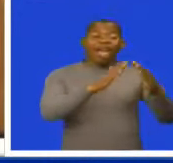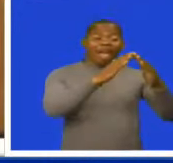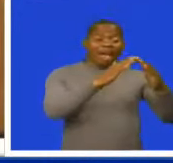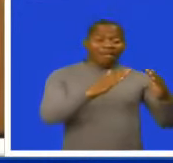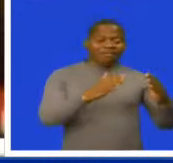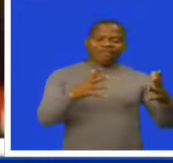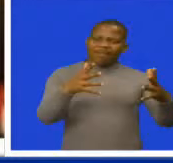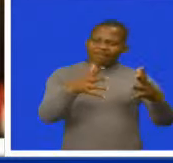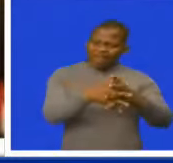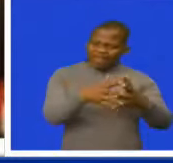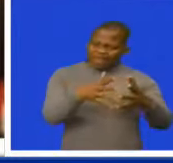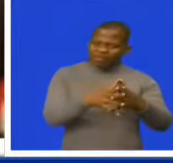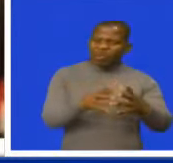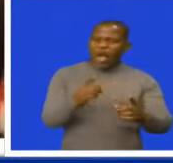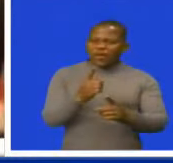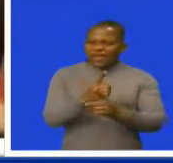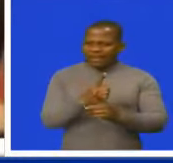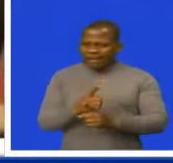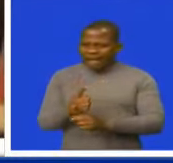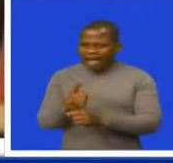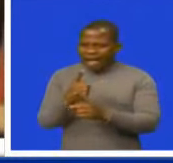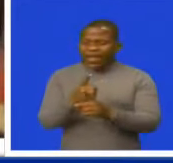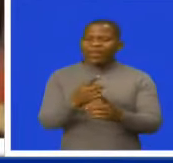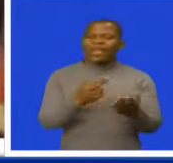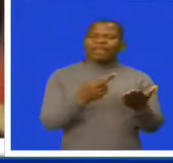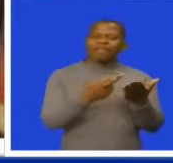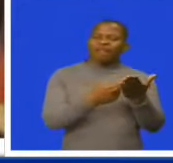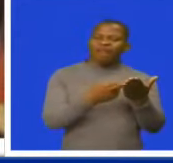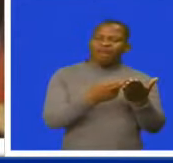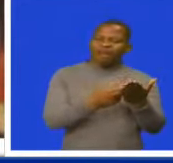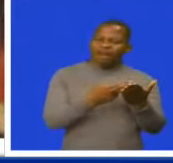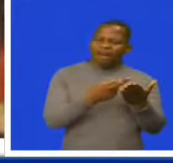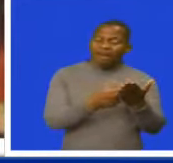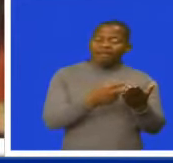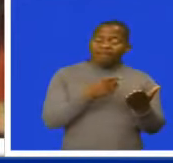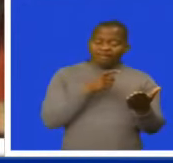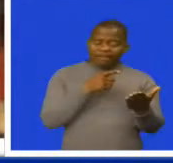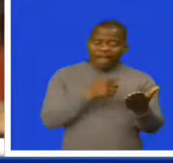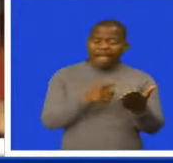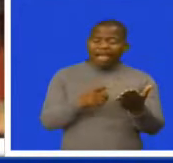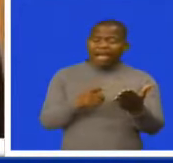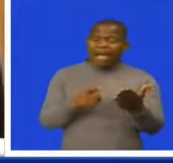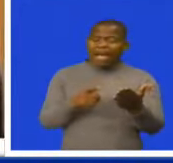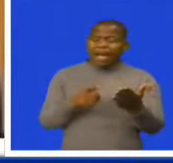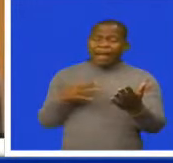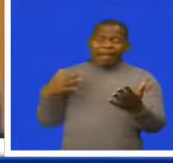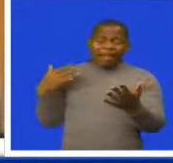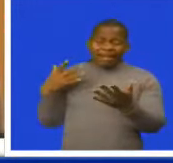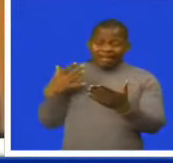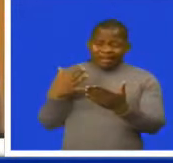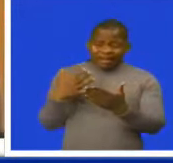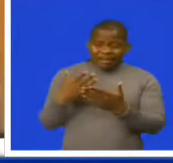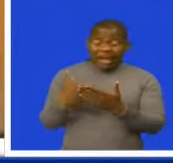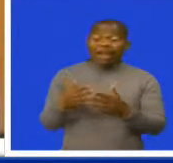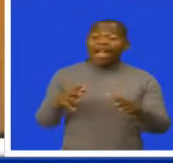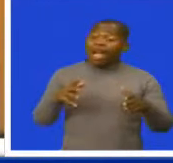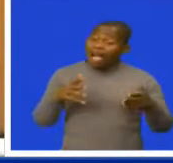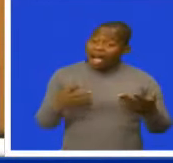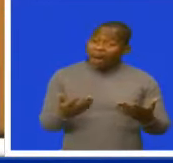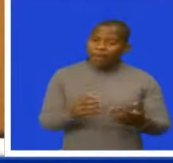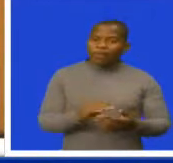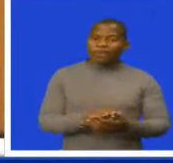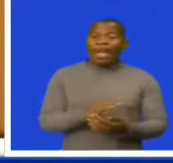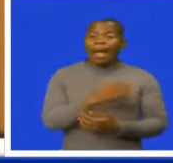lesingakanani. Imvuna yelitiko letekuvakasha nemvelo Moses Vilakati ithi lolu hlelo liye libuketa umbiko wesimo semvelo lapha